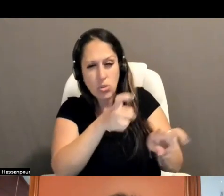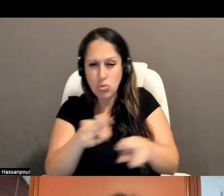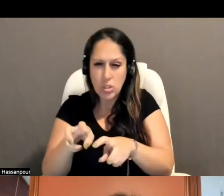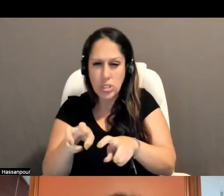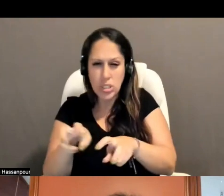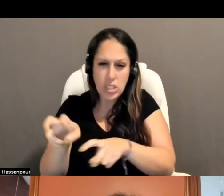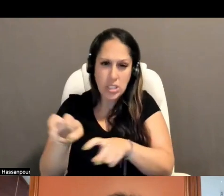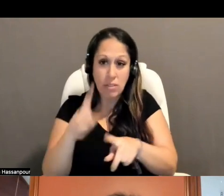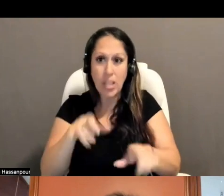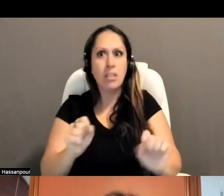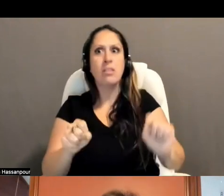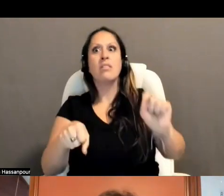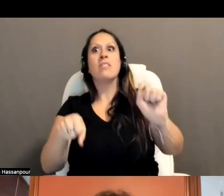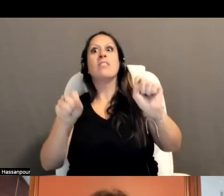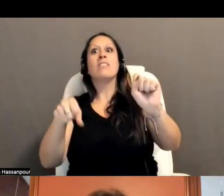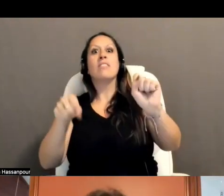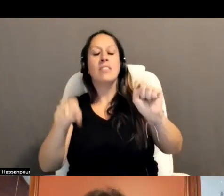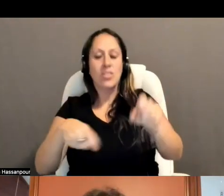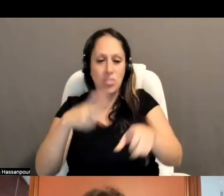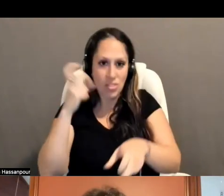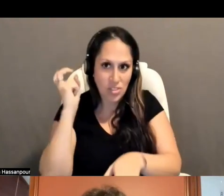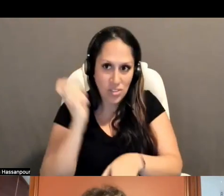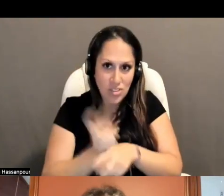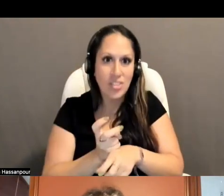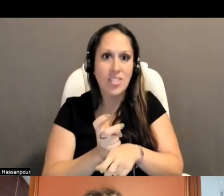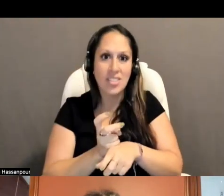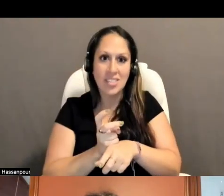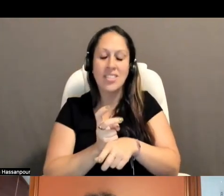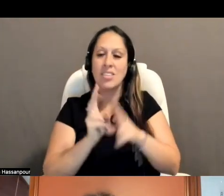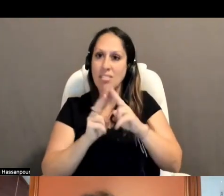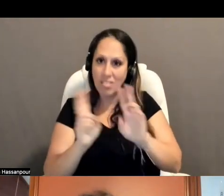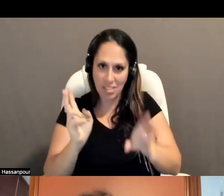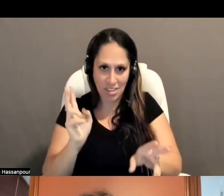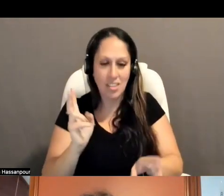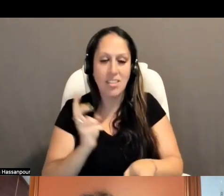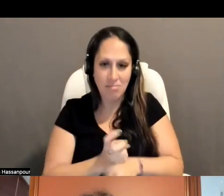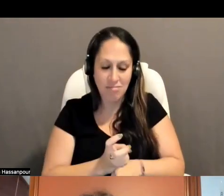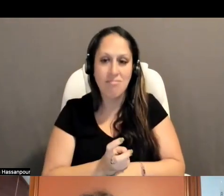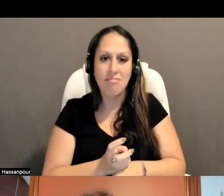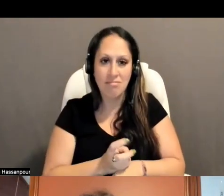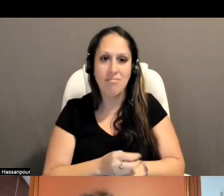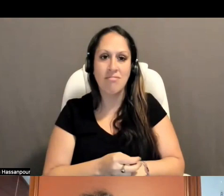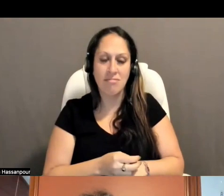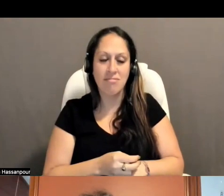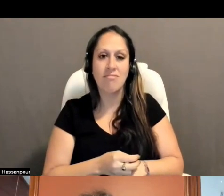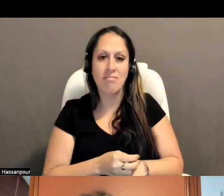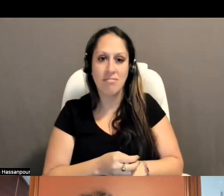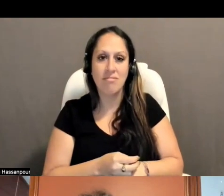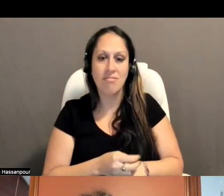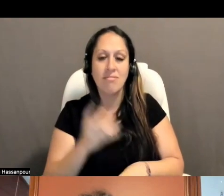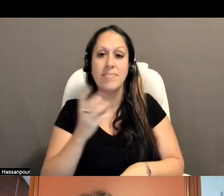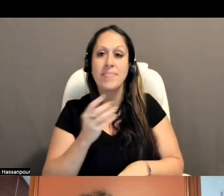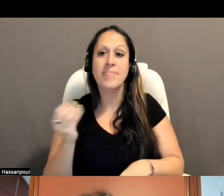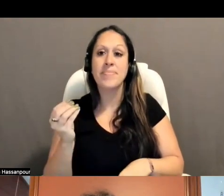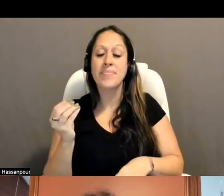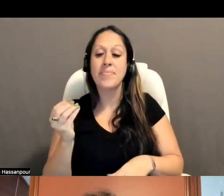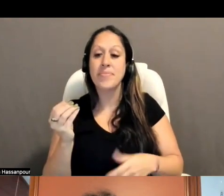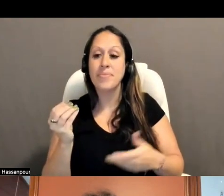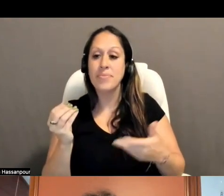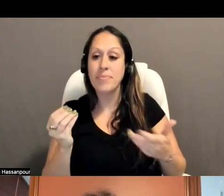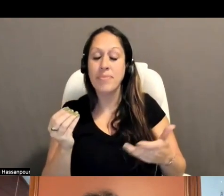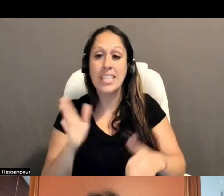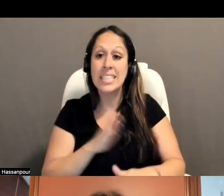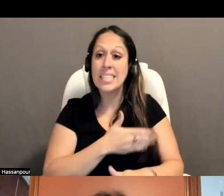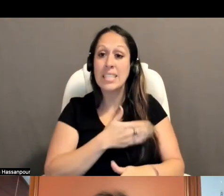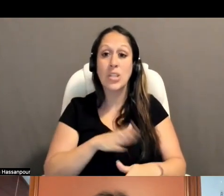you? Yes, it was, you know, and like I said,